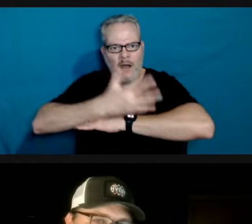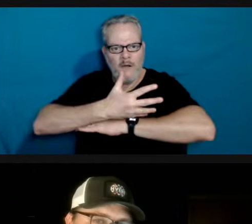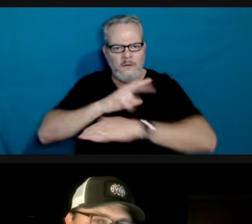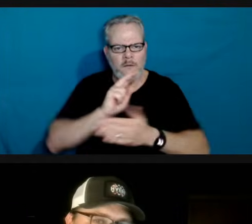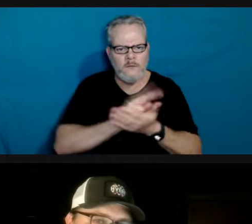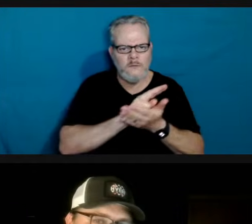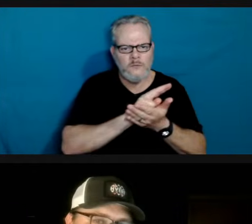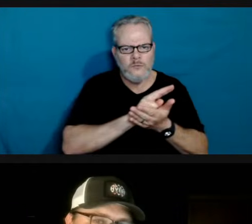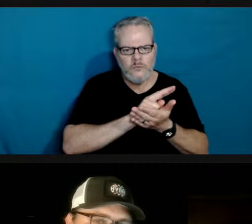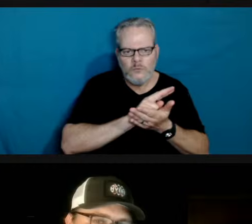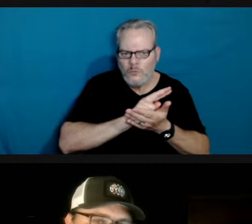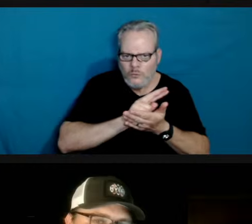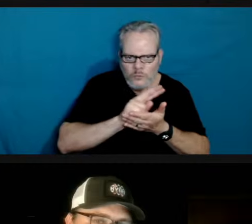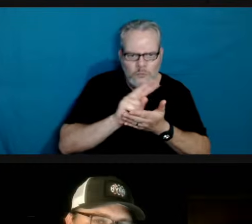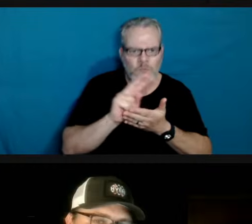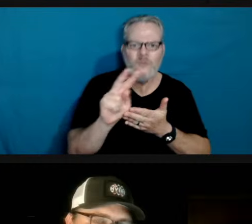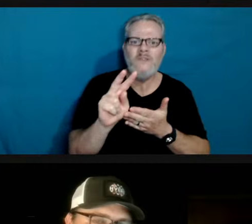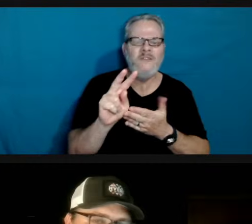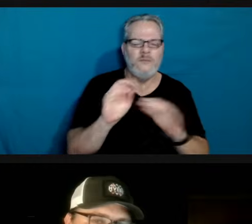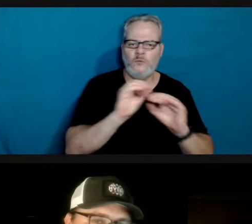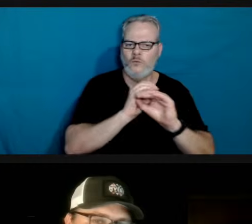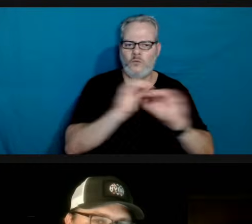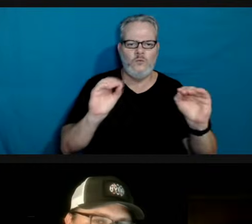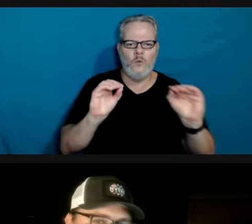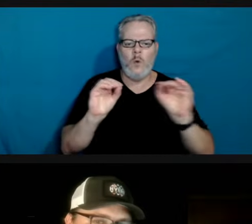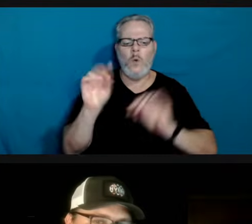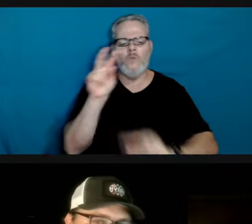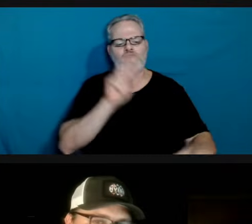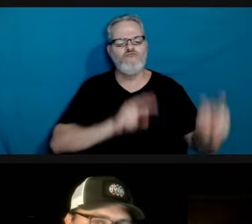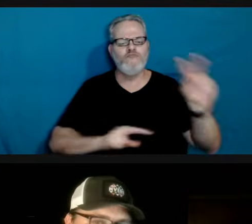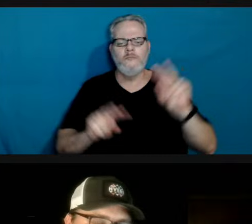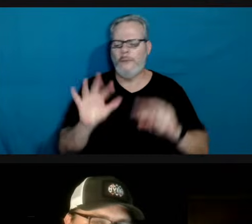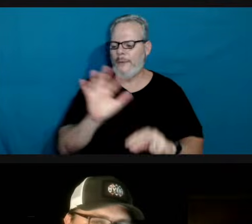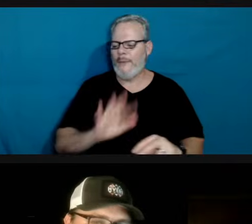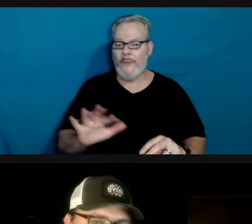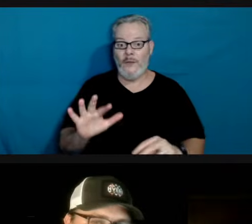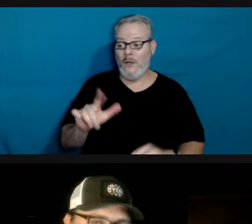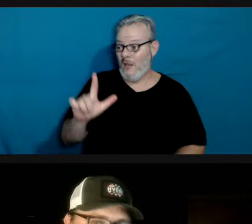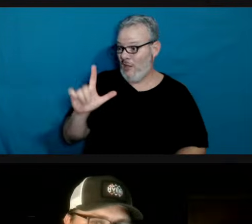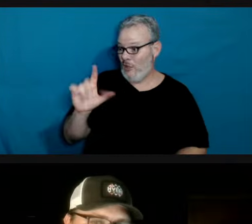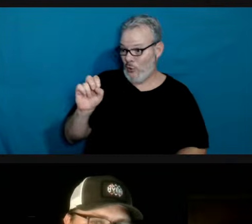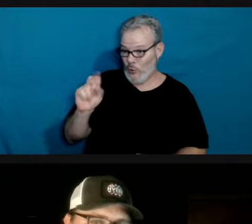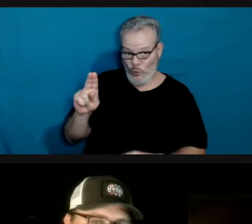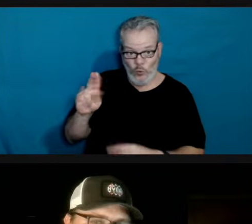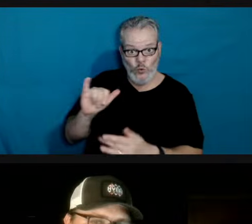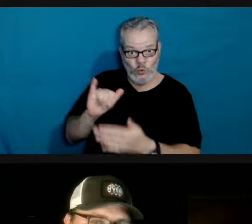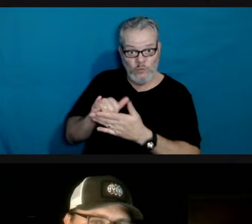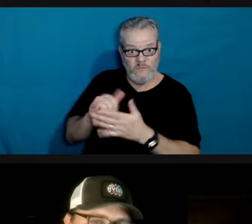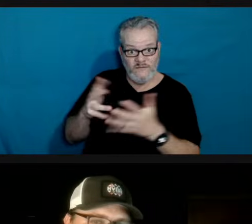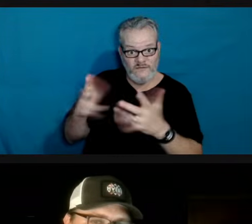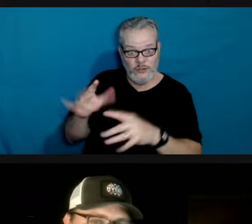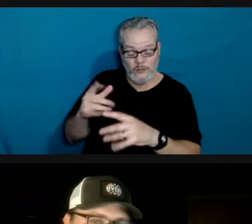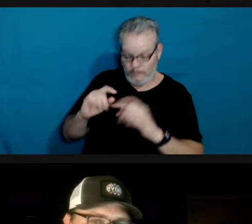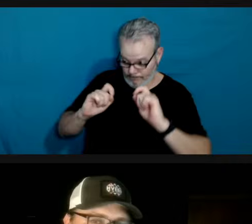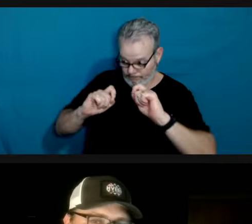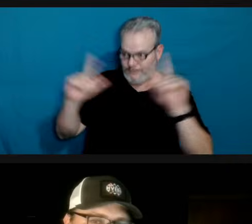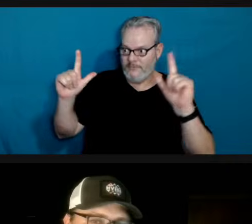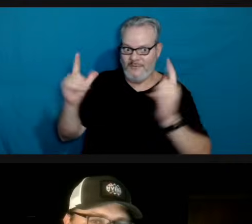weeks. No estimate. Like, Lou, when you got power back today, was that a surprise? Yeah, there was